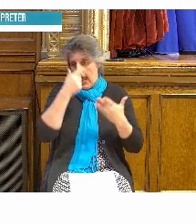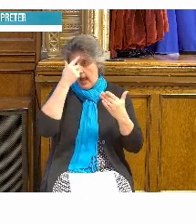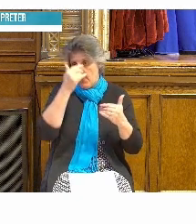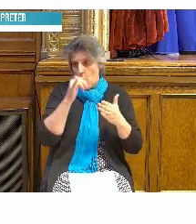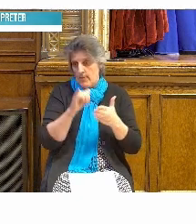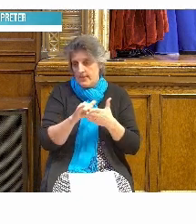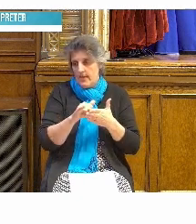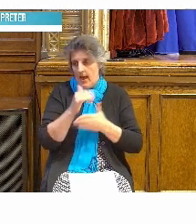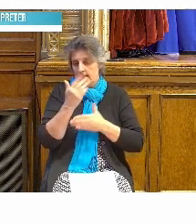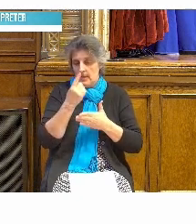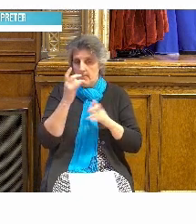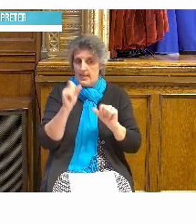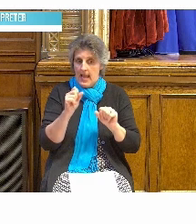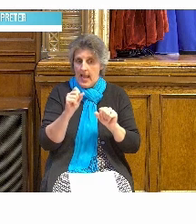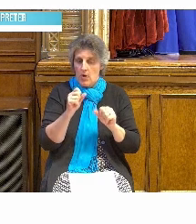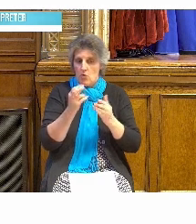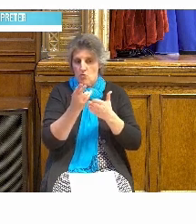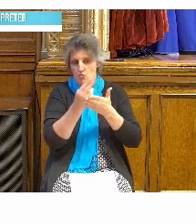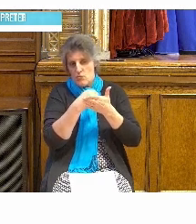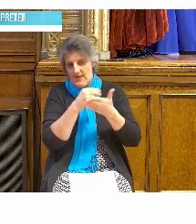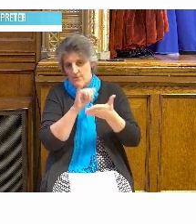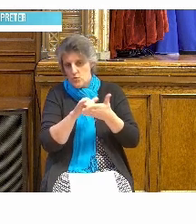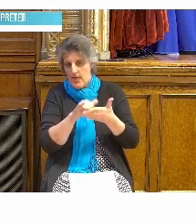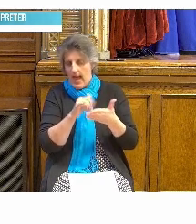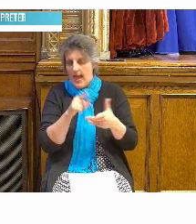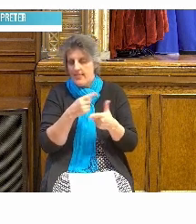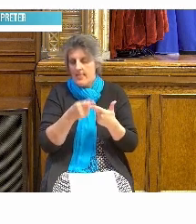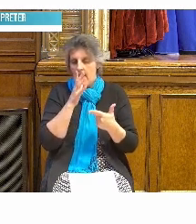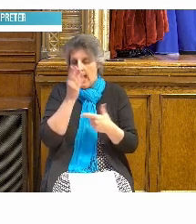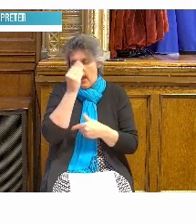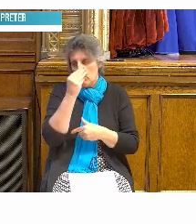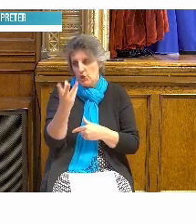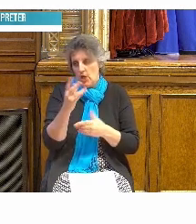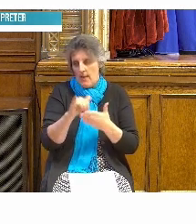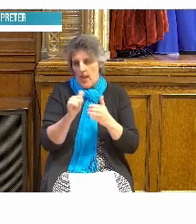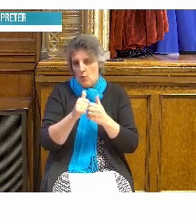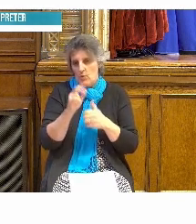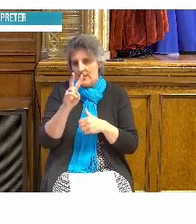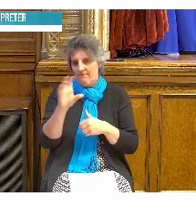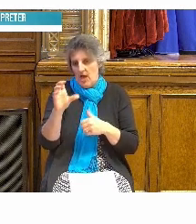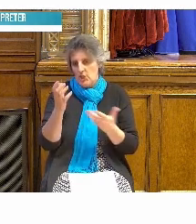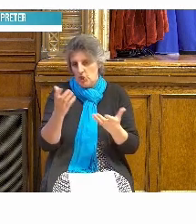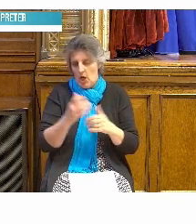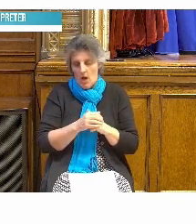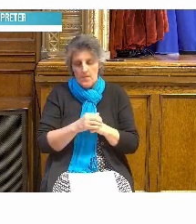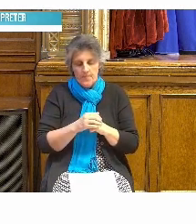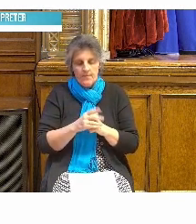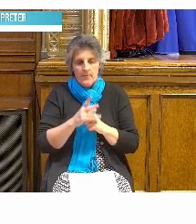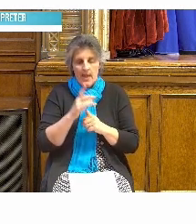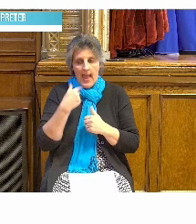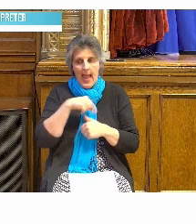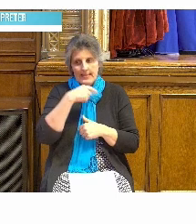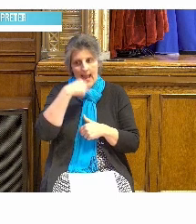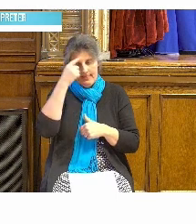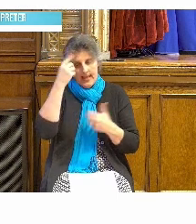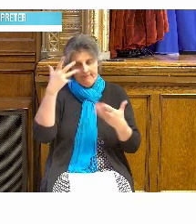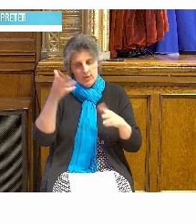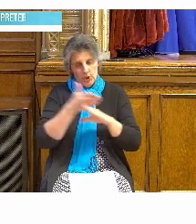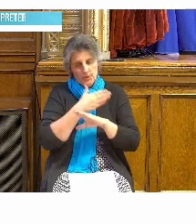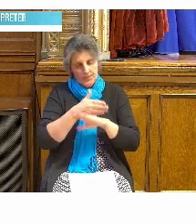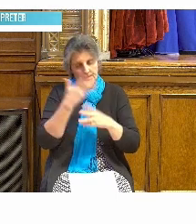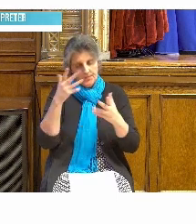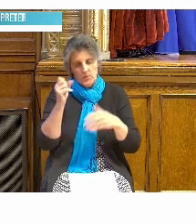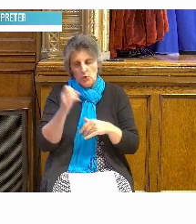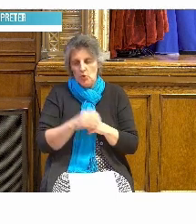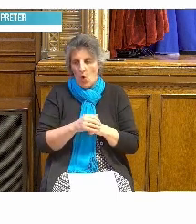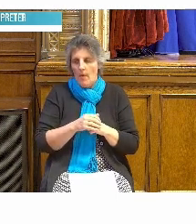that somebody can get to review it, and I'll share that with our vice chair, as I think I did previously.